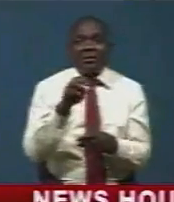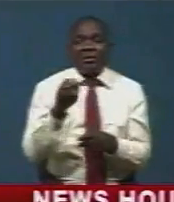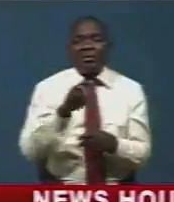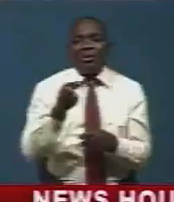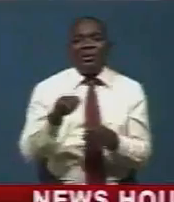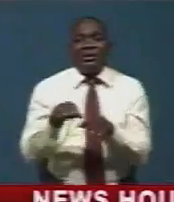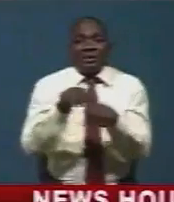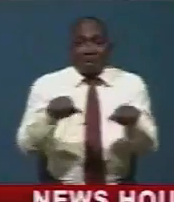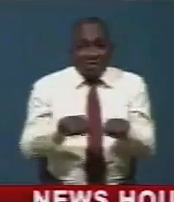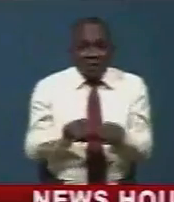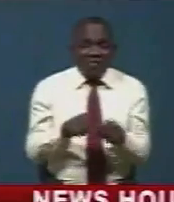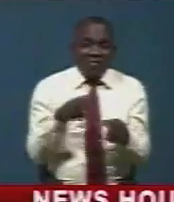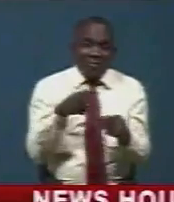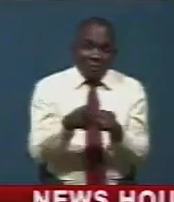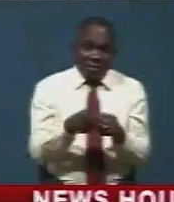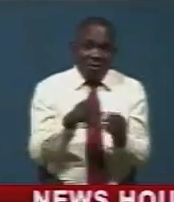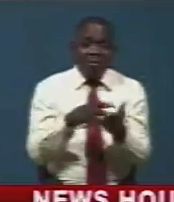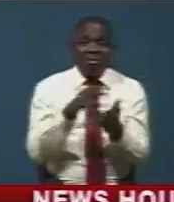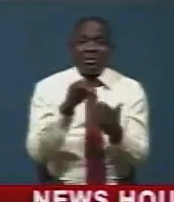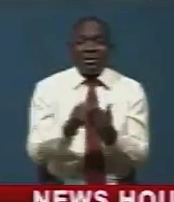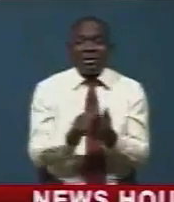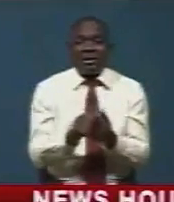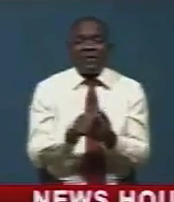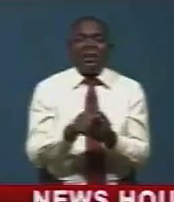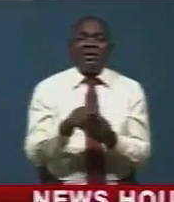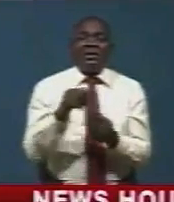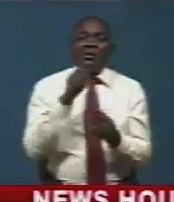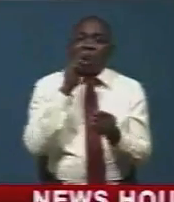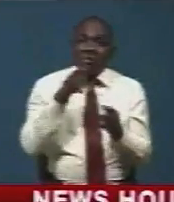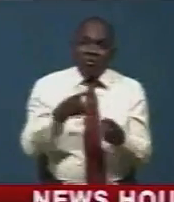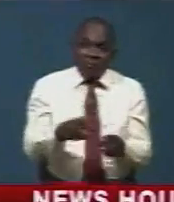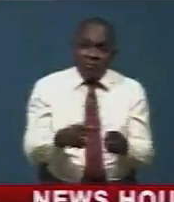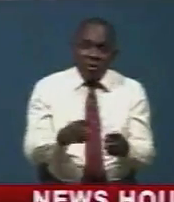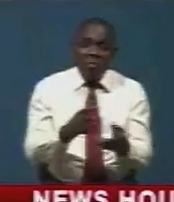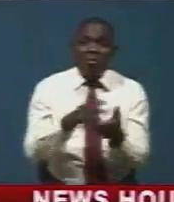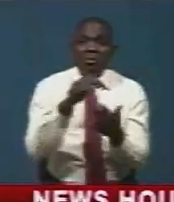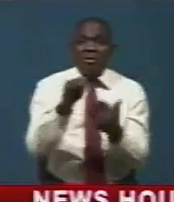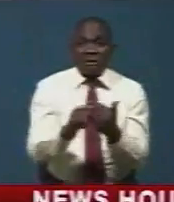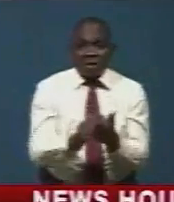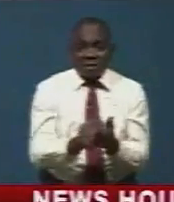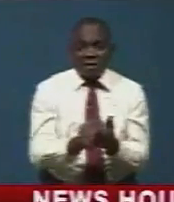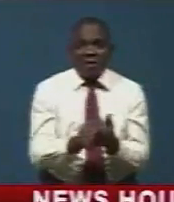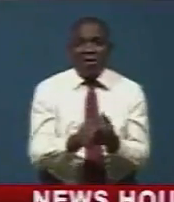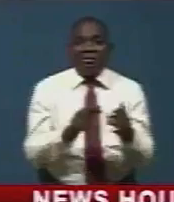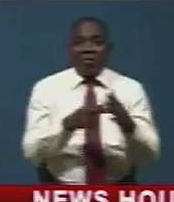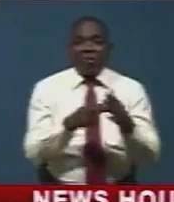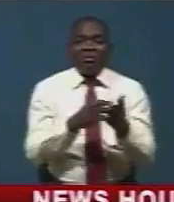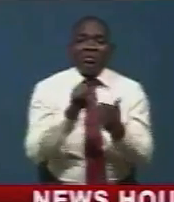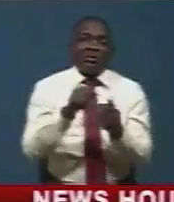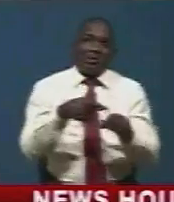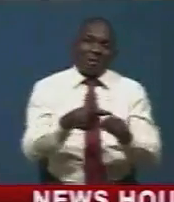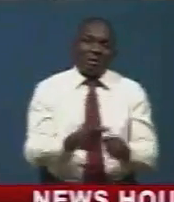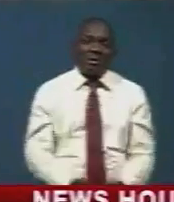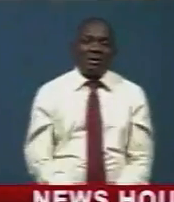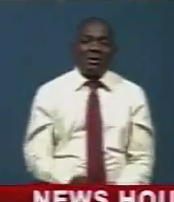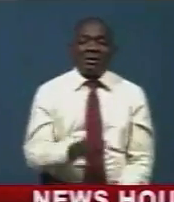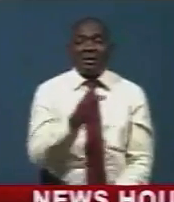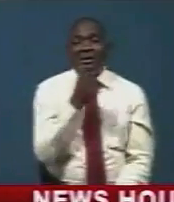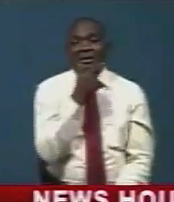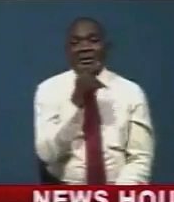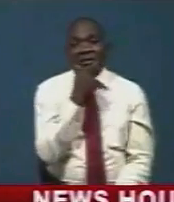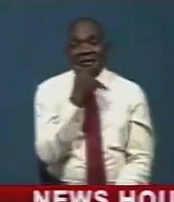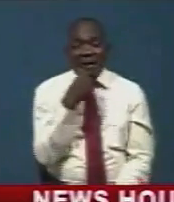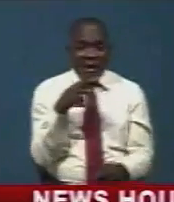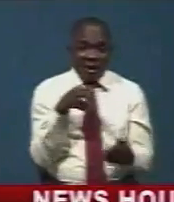constituency, where he cut the sword for the Tema Sewage System Plant and Sewer Network Rehabilitation Project. Nana Akufo-Addo also